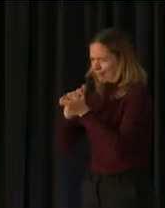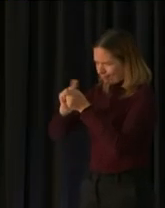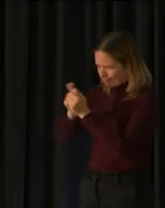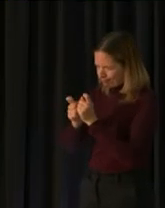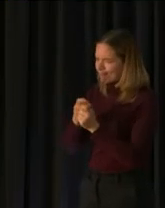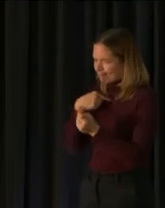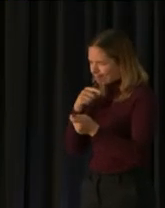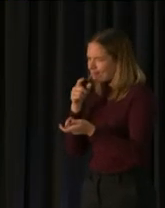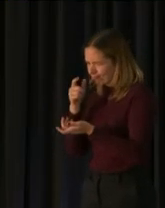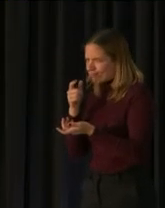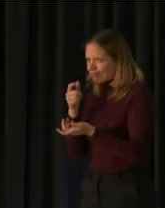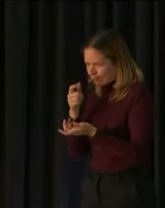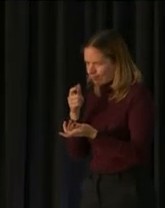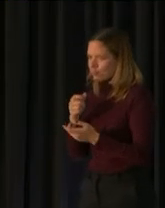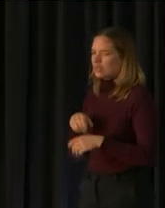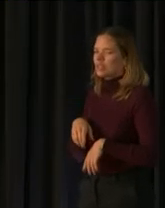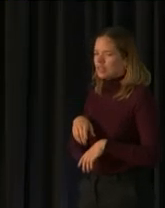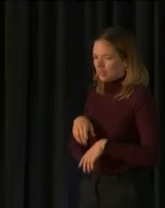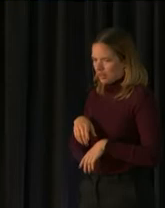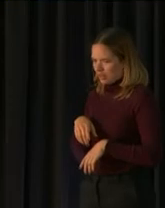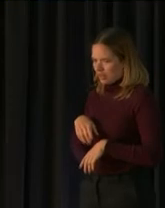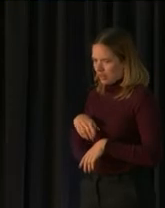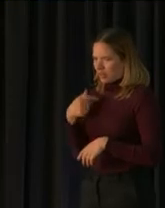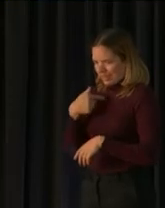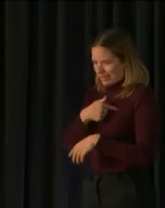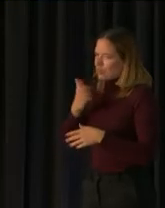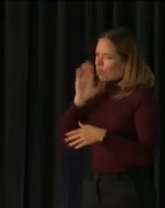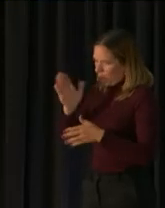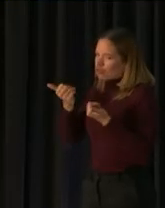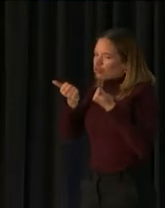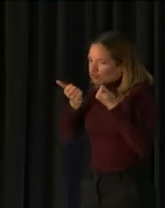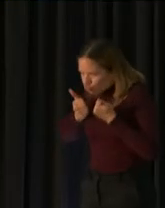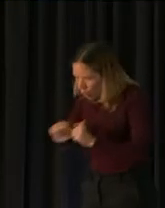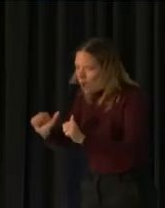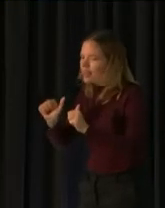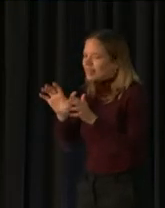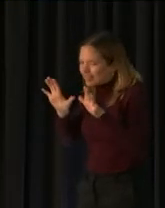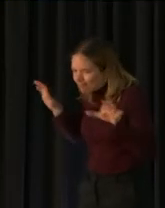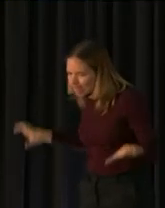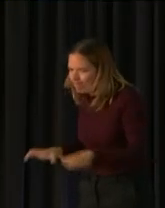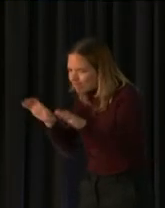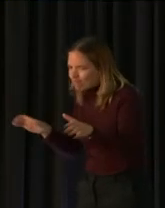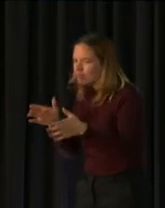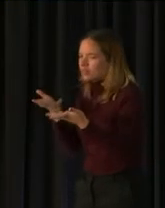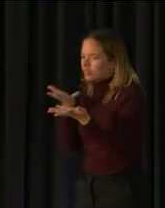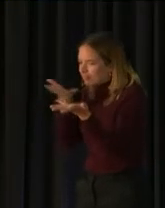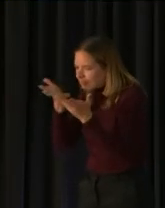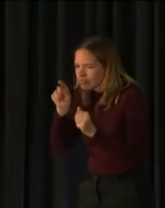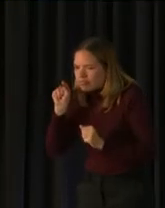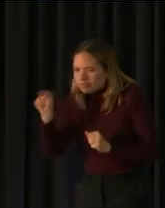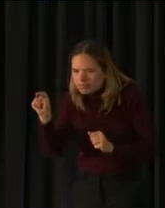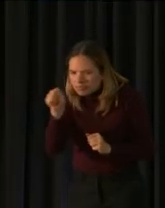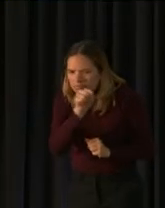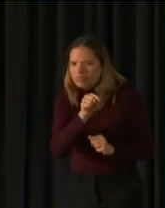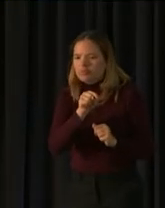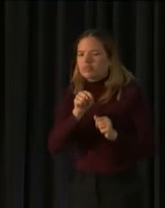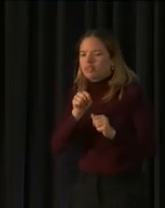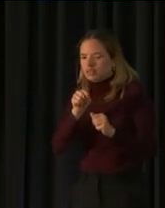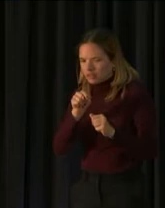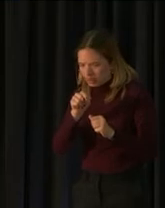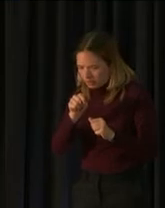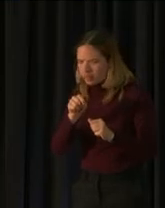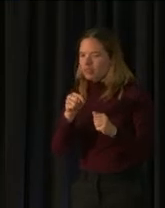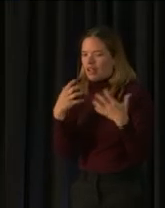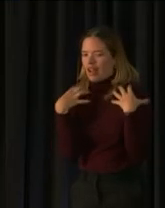proactive and have regular conversation with the Department of Health around what the anticipated transmission rates will